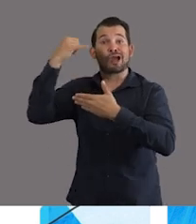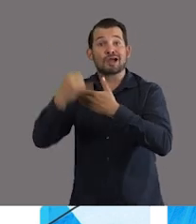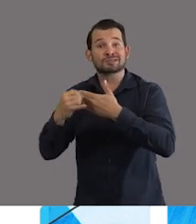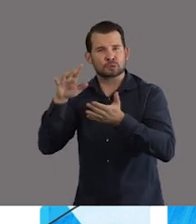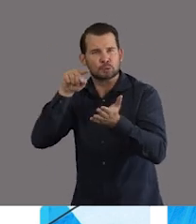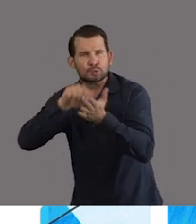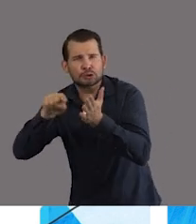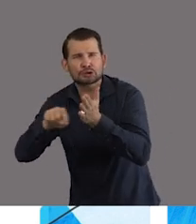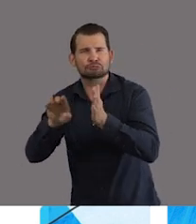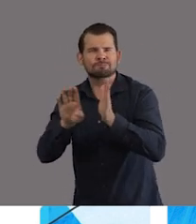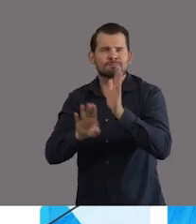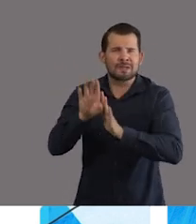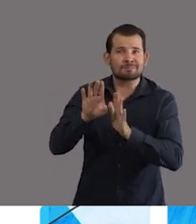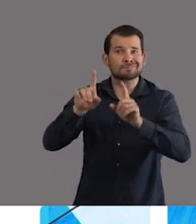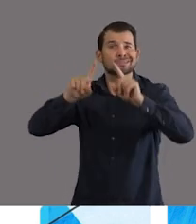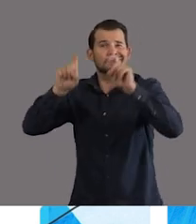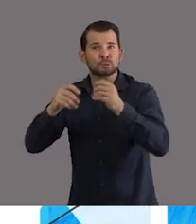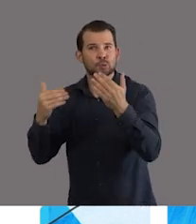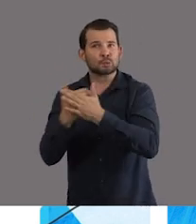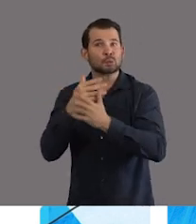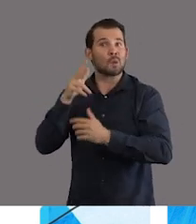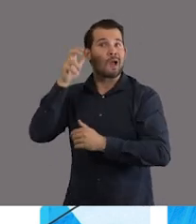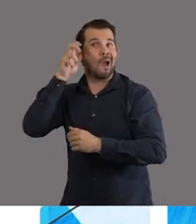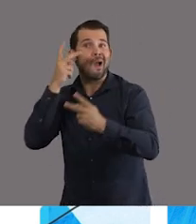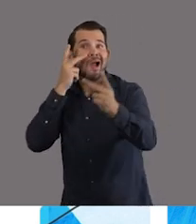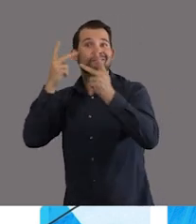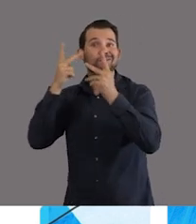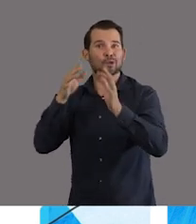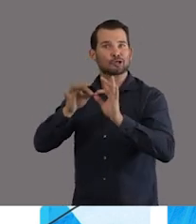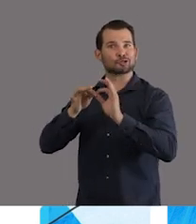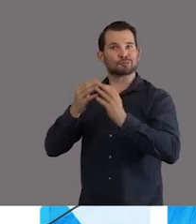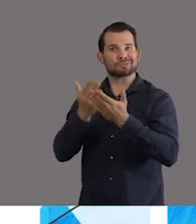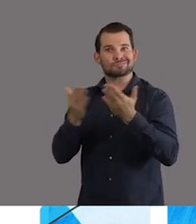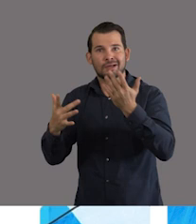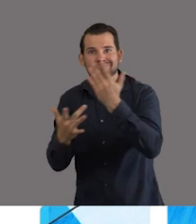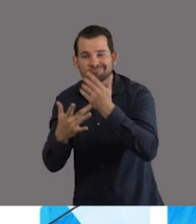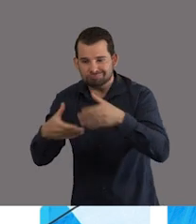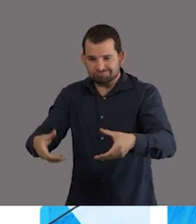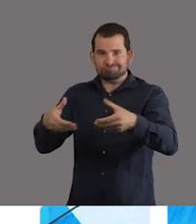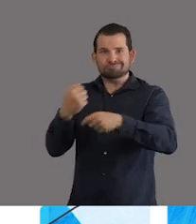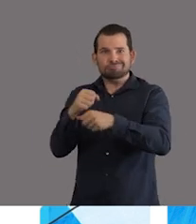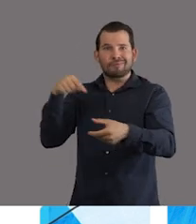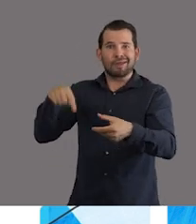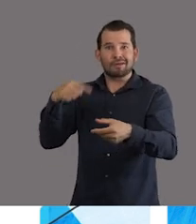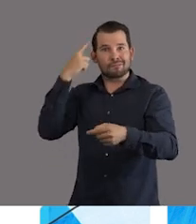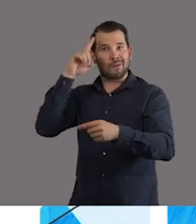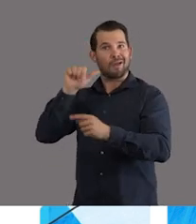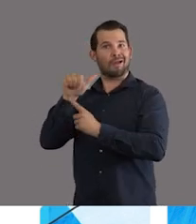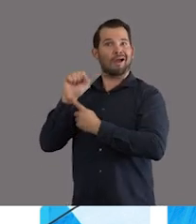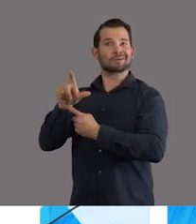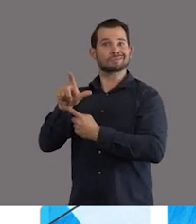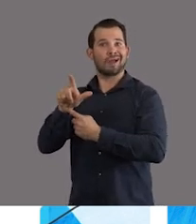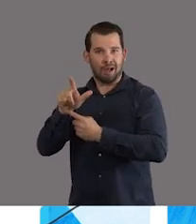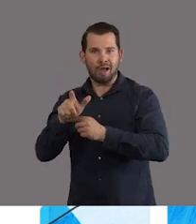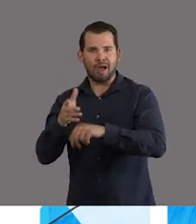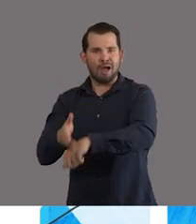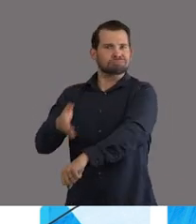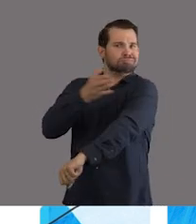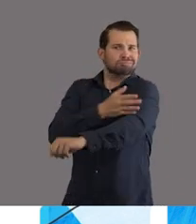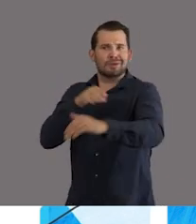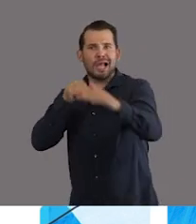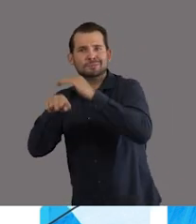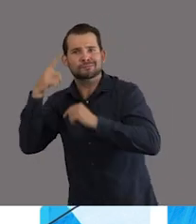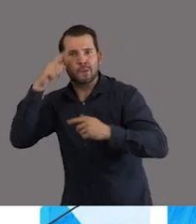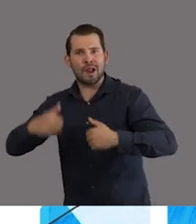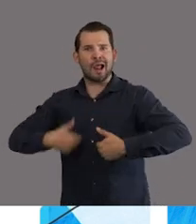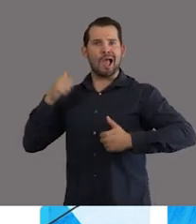arts. Such a project would address one of the nine key strategic areas, namely increasing the accessibility